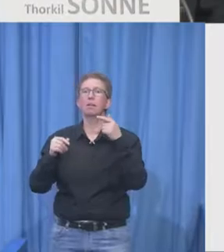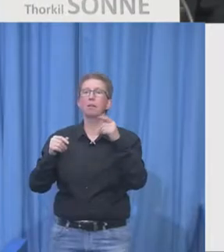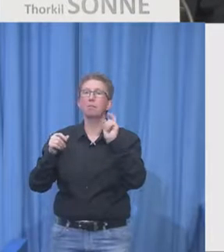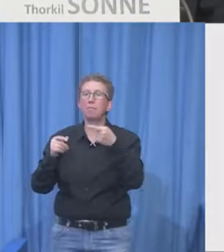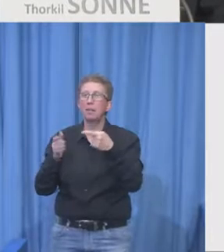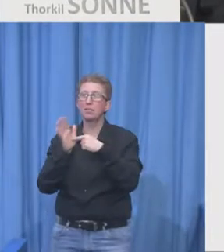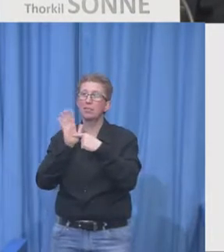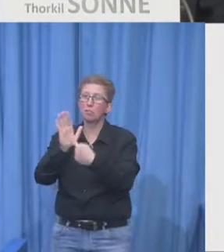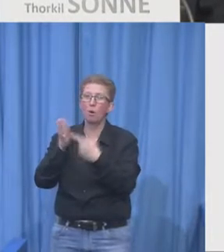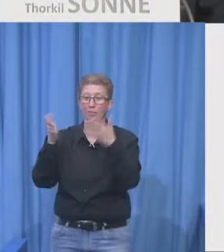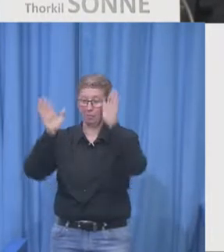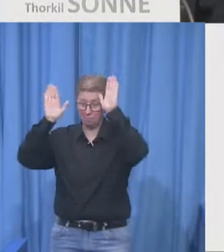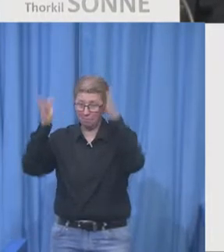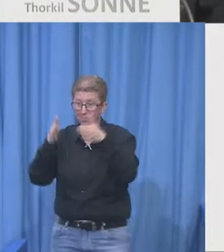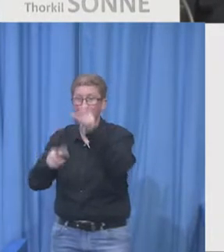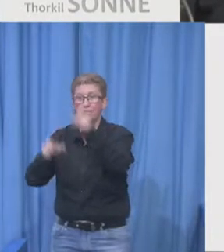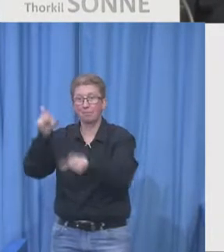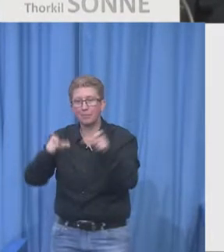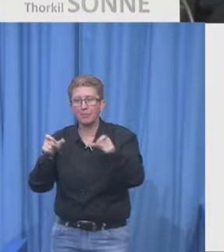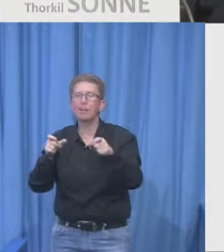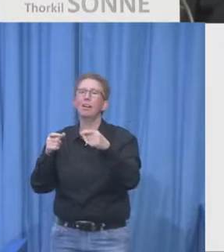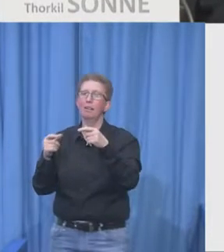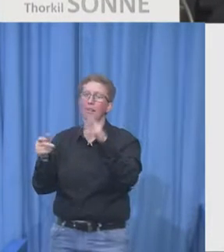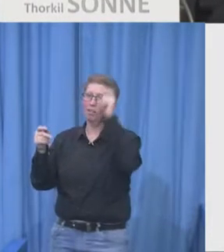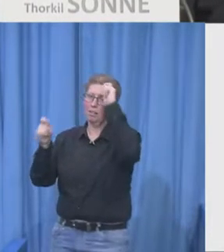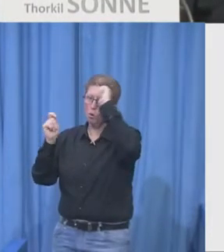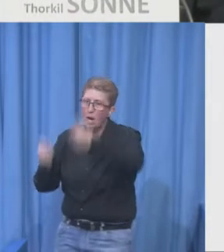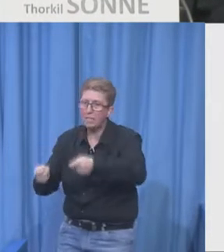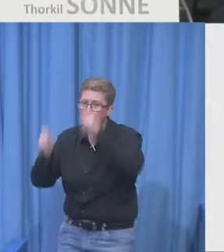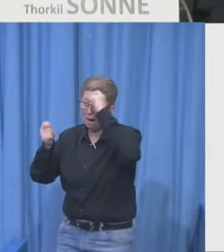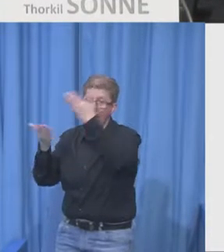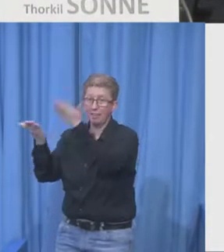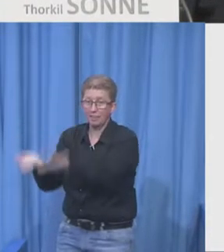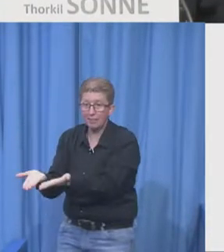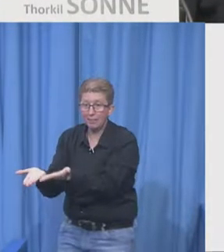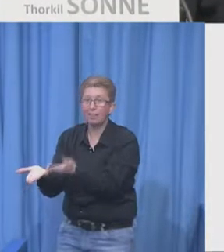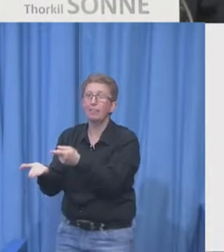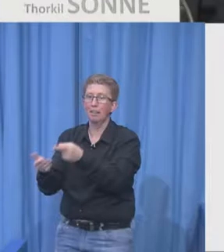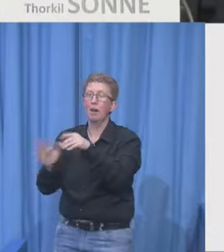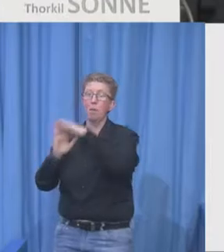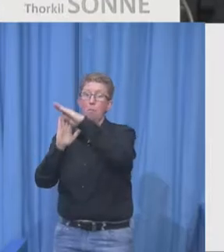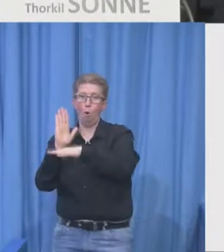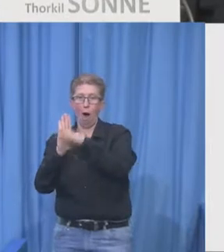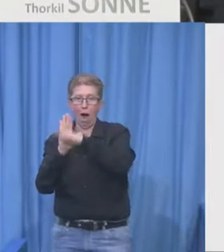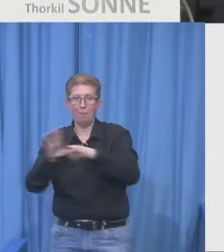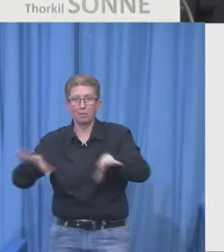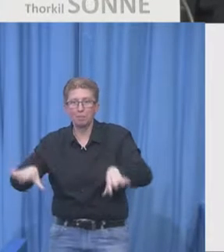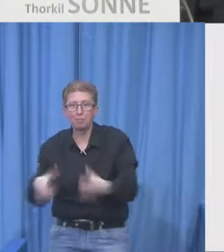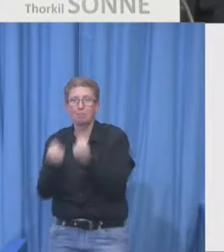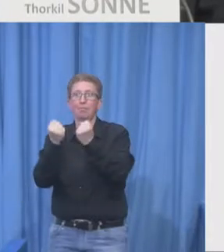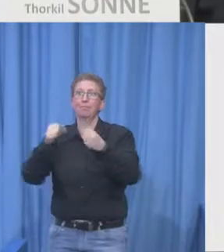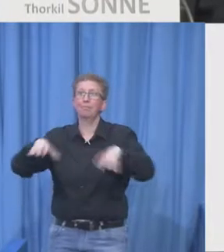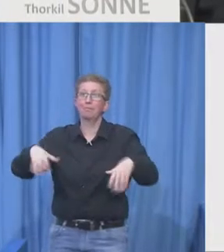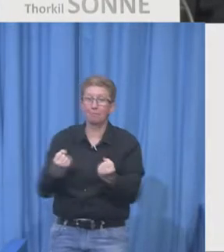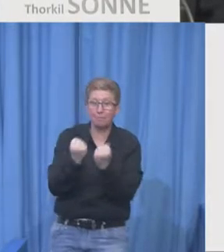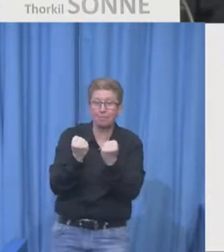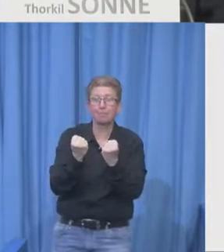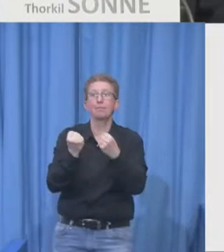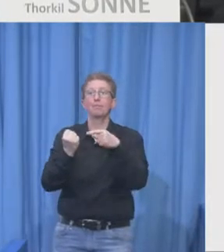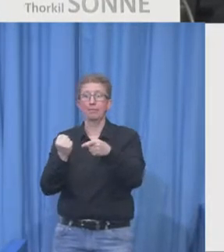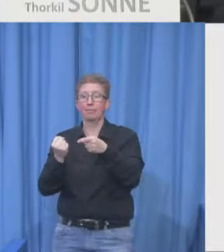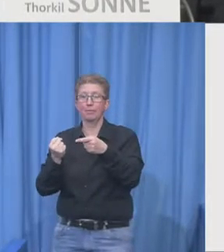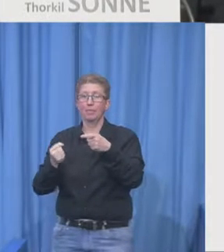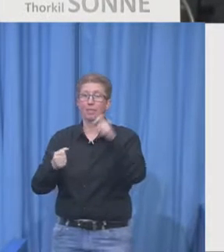Are there programs for autistic students? How is the autism community? How does the